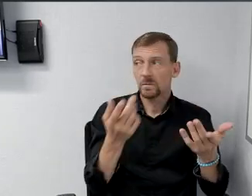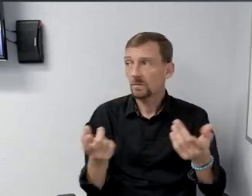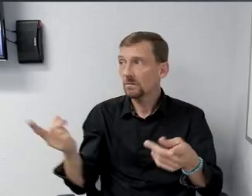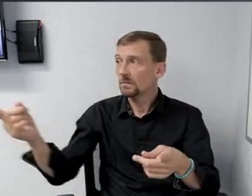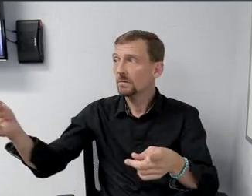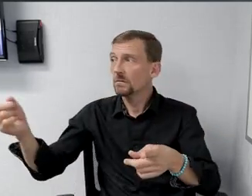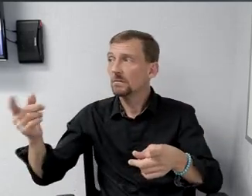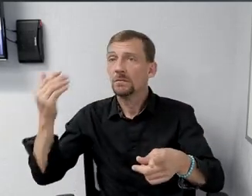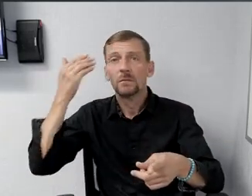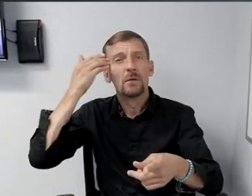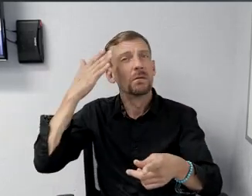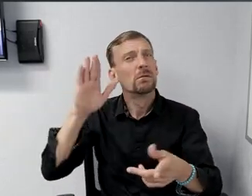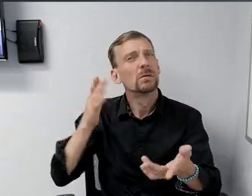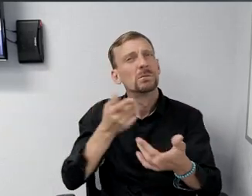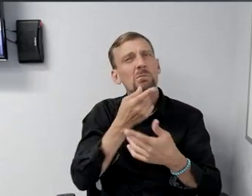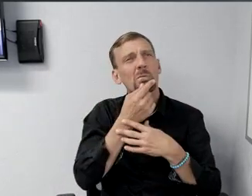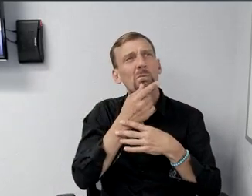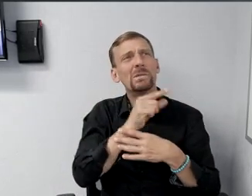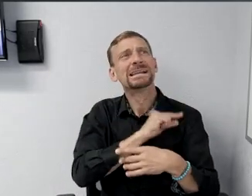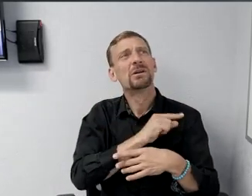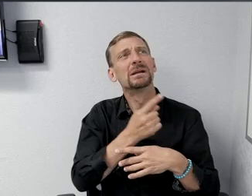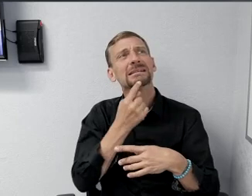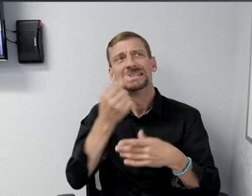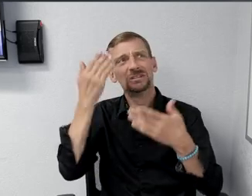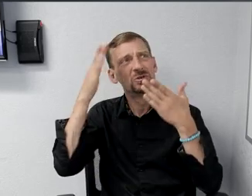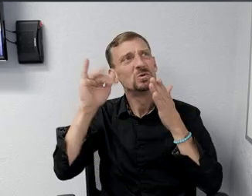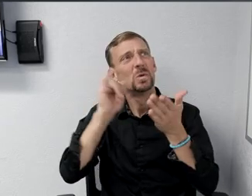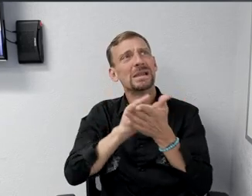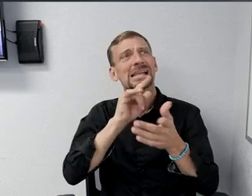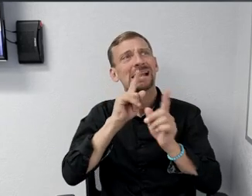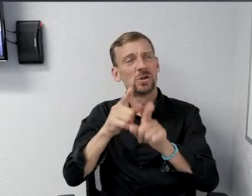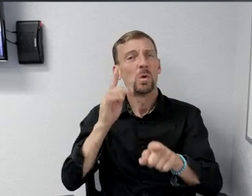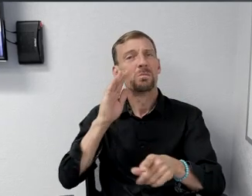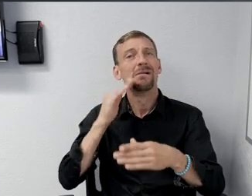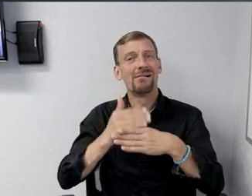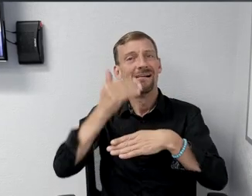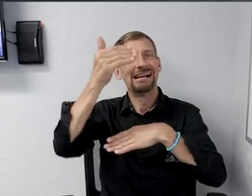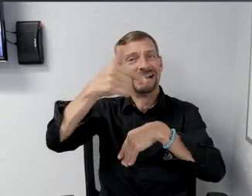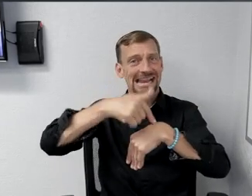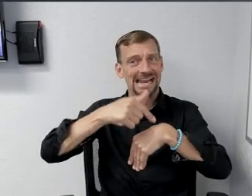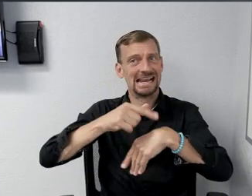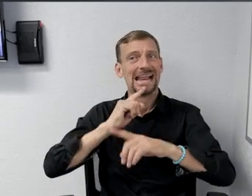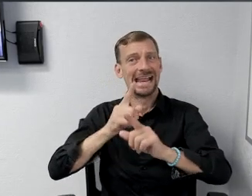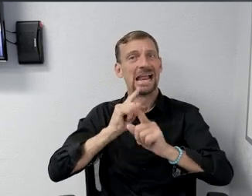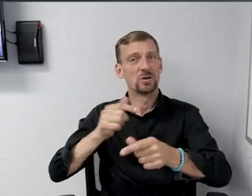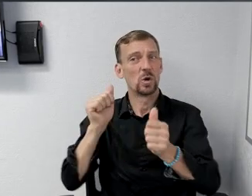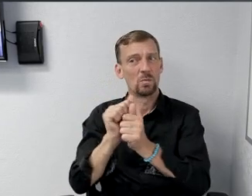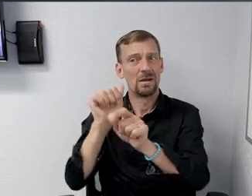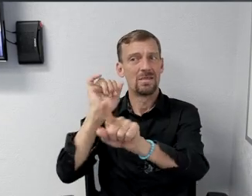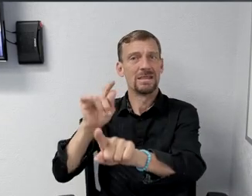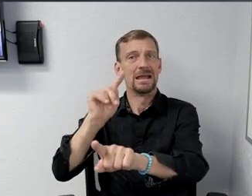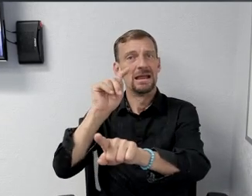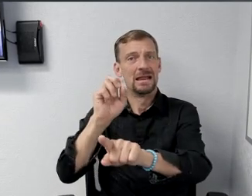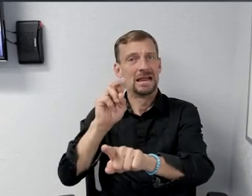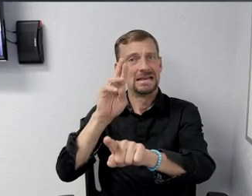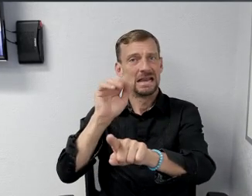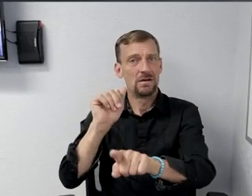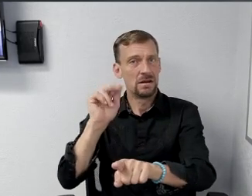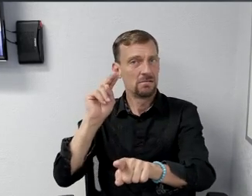I don't know the answer to that question. Okay, so we will follow Yeah. up with you on that, Terry Ann. So